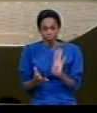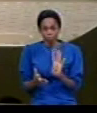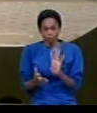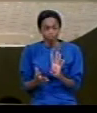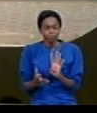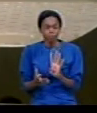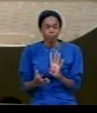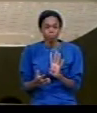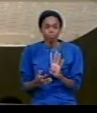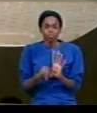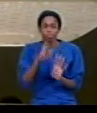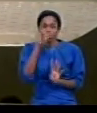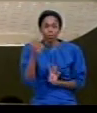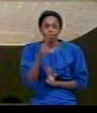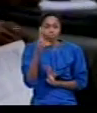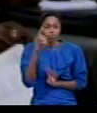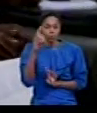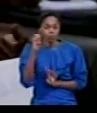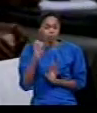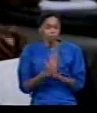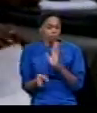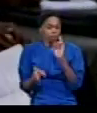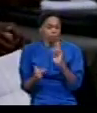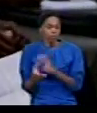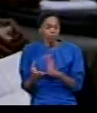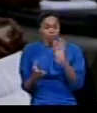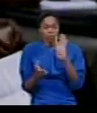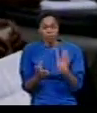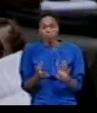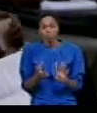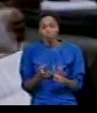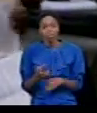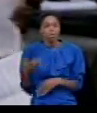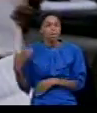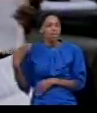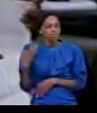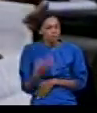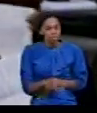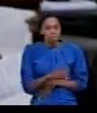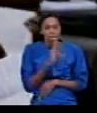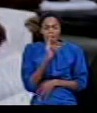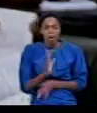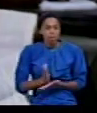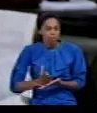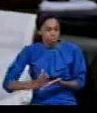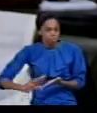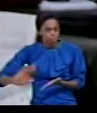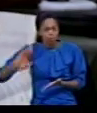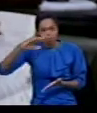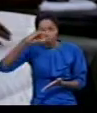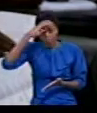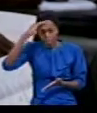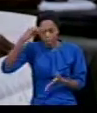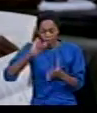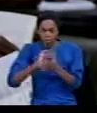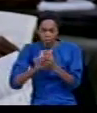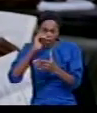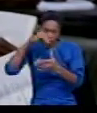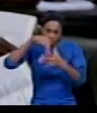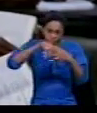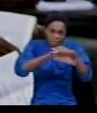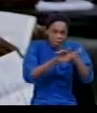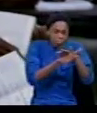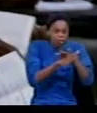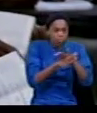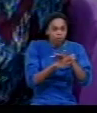Jude 1, verse 4. For there are certain men crept in